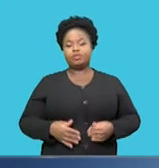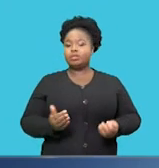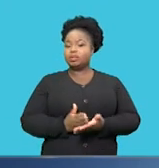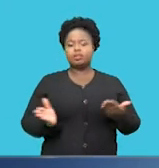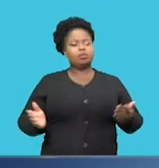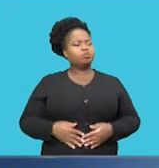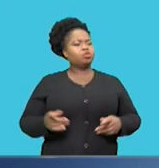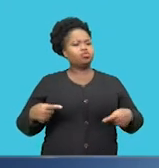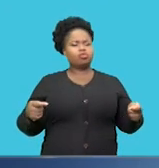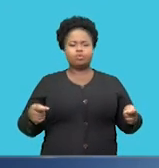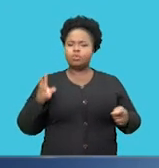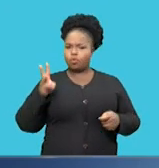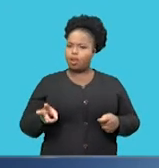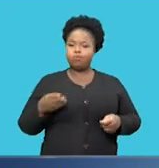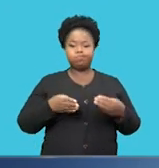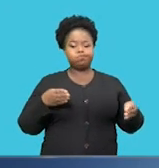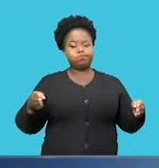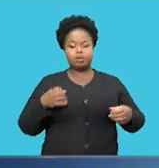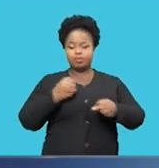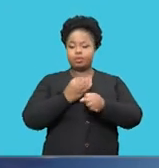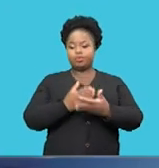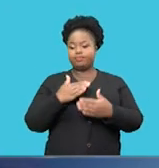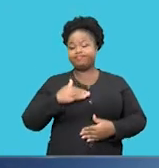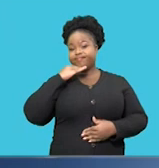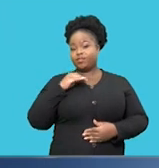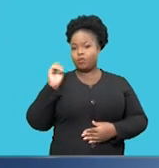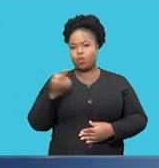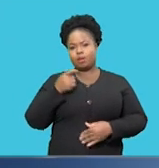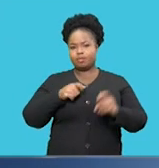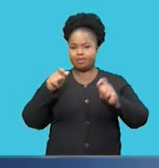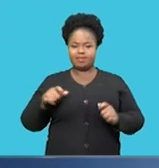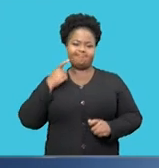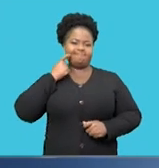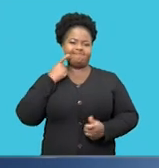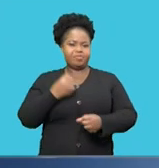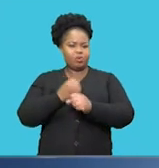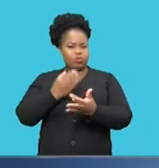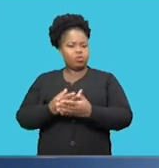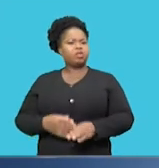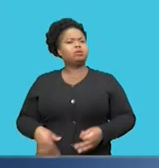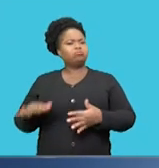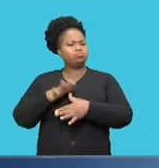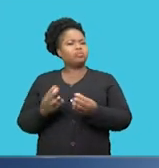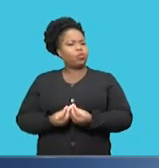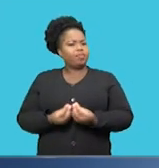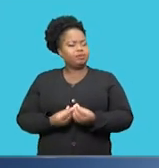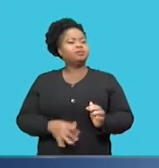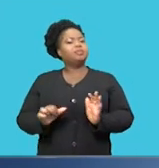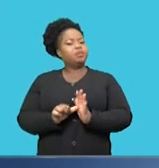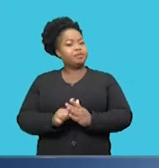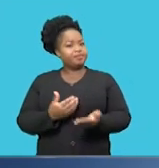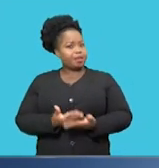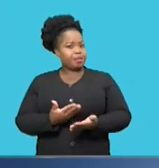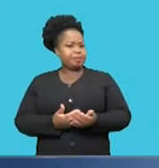will absolutely cater for the mass market to make sure that essential goods will be available at a